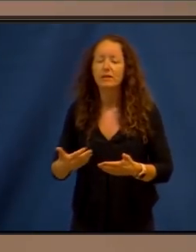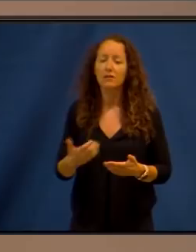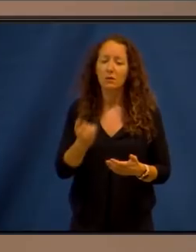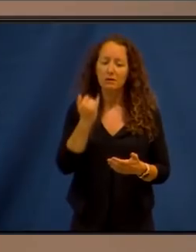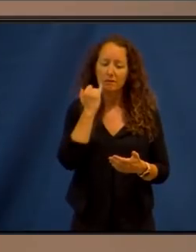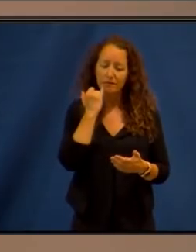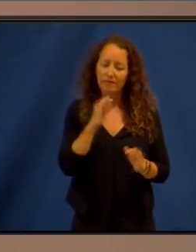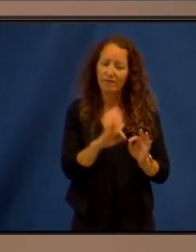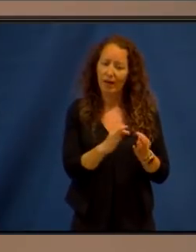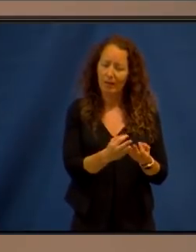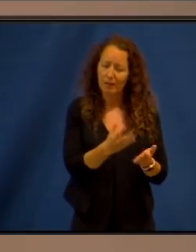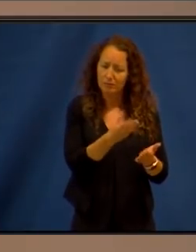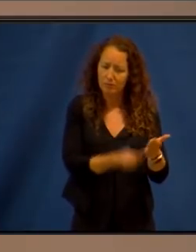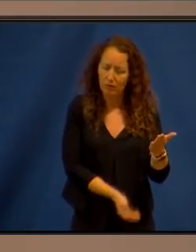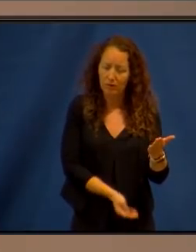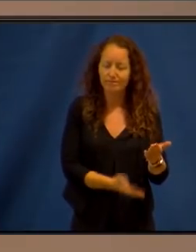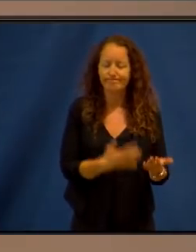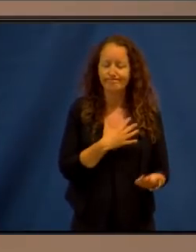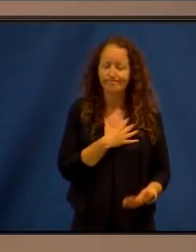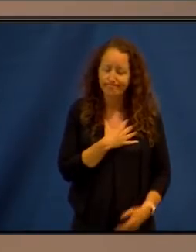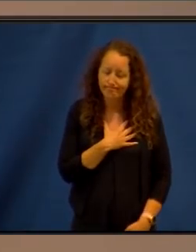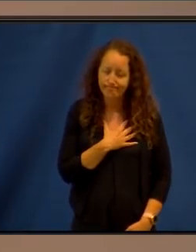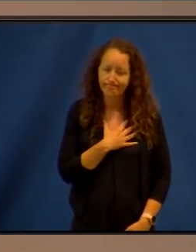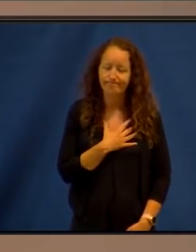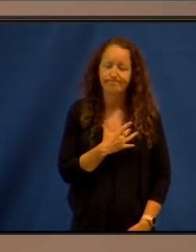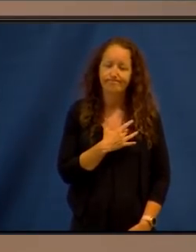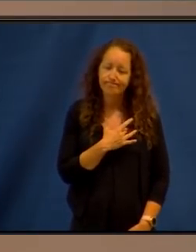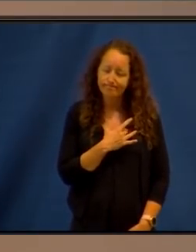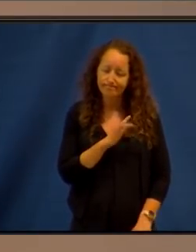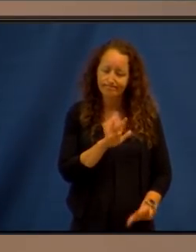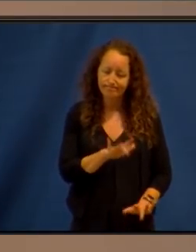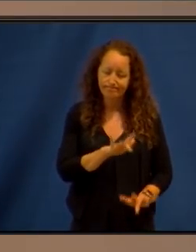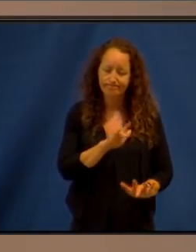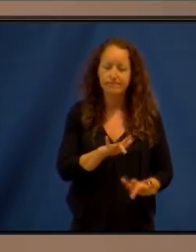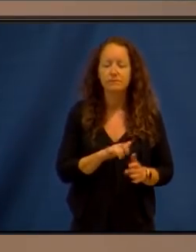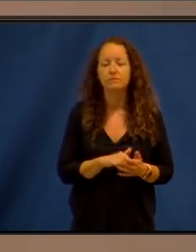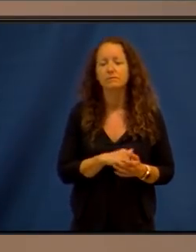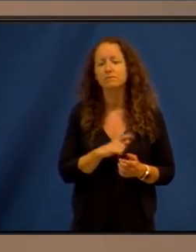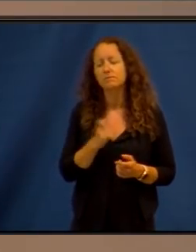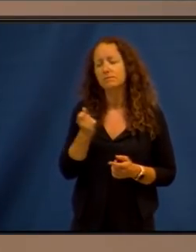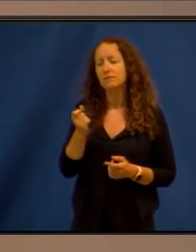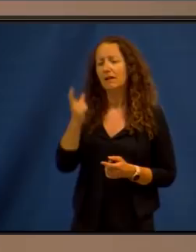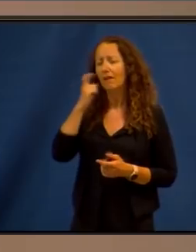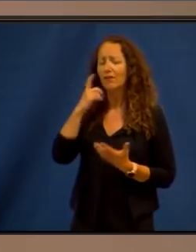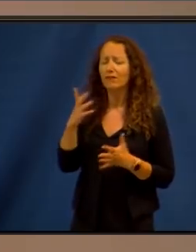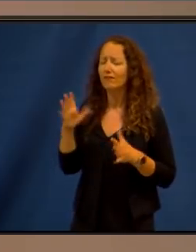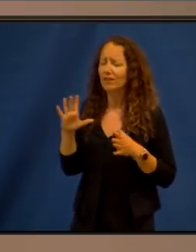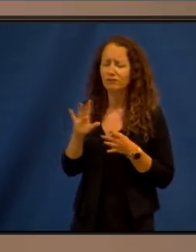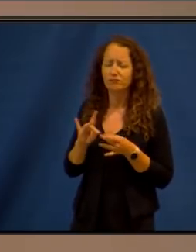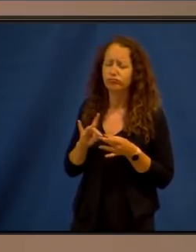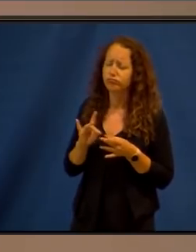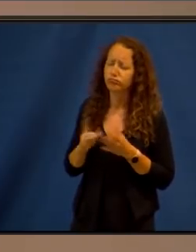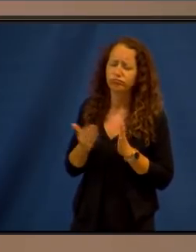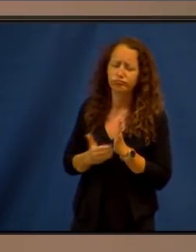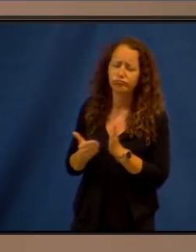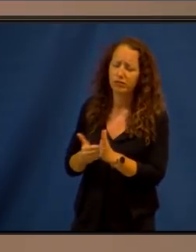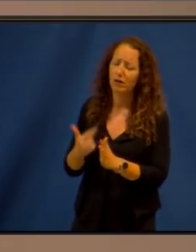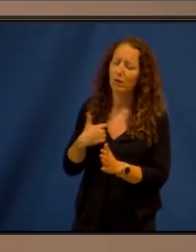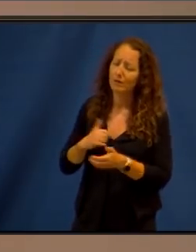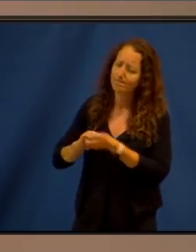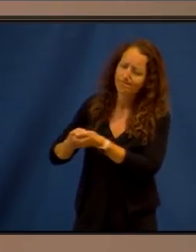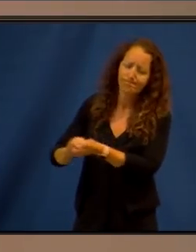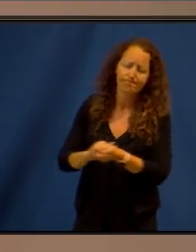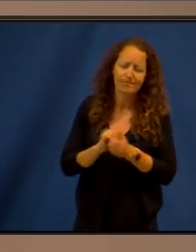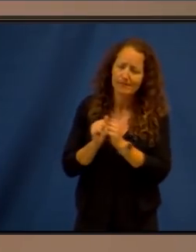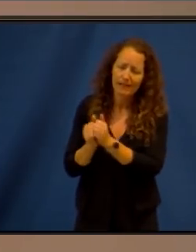passed, and like the governor has said over and over again, we're in this together, and I'm sure that we'll figure it